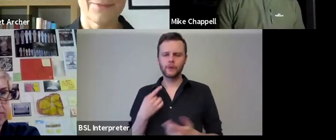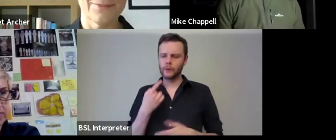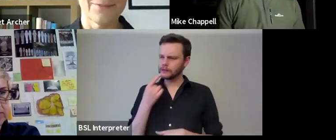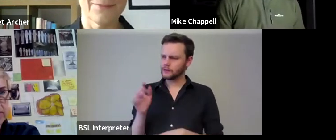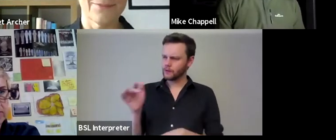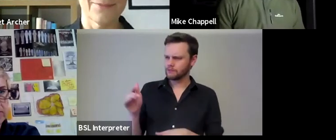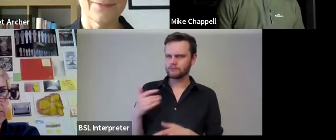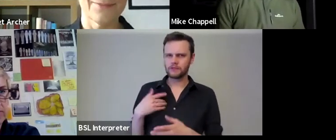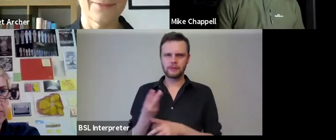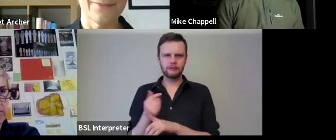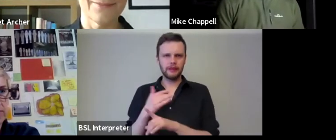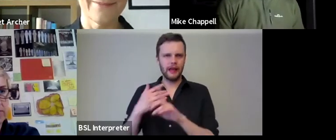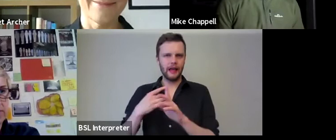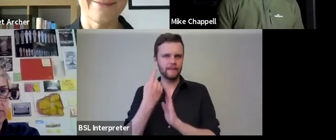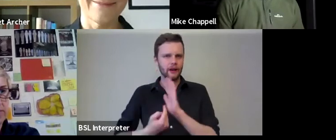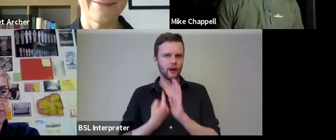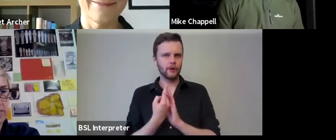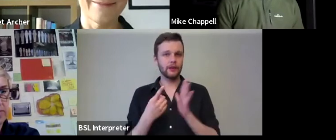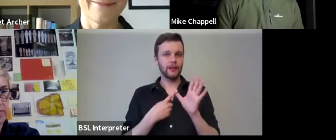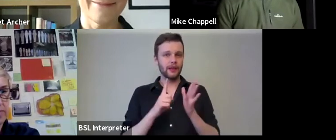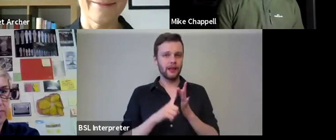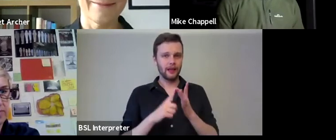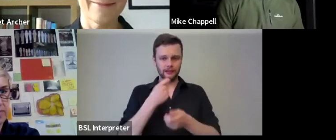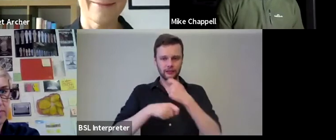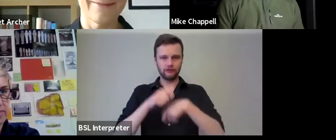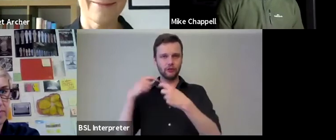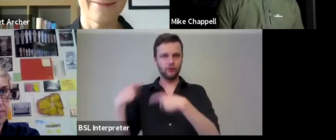can you give me like half an hour of AI generated choreography